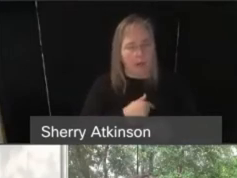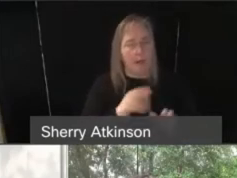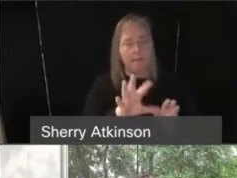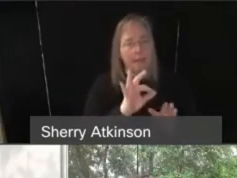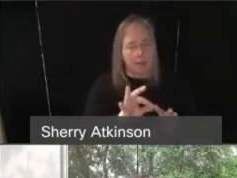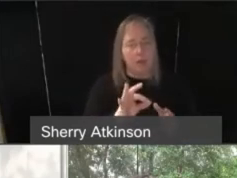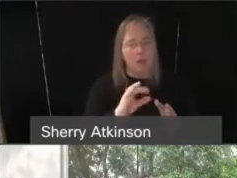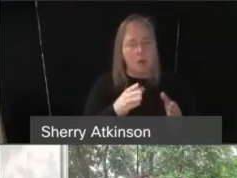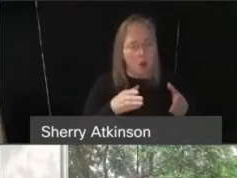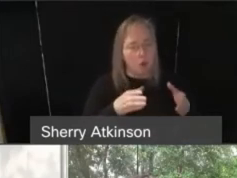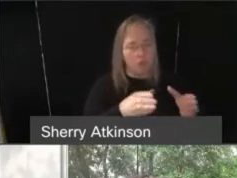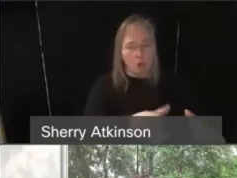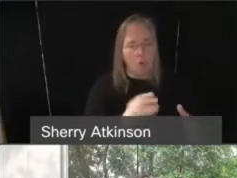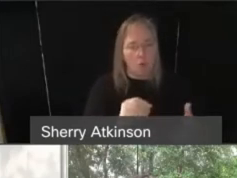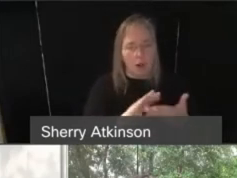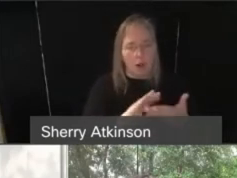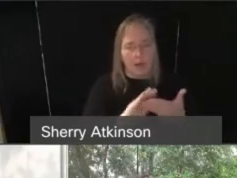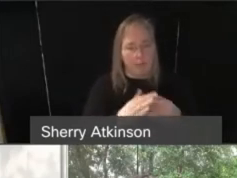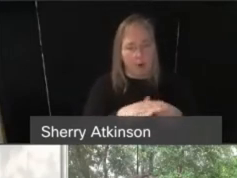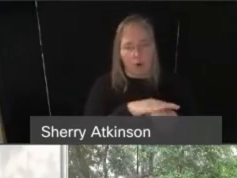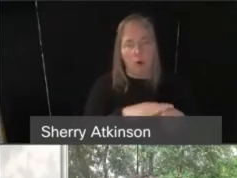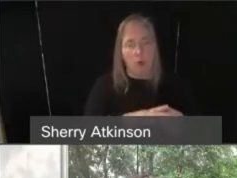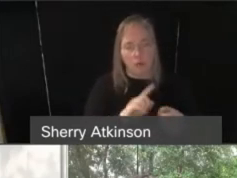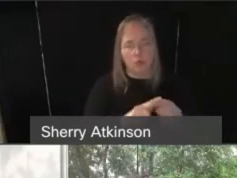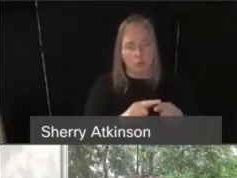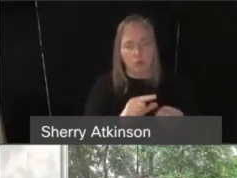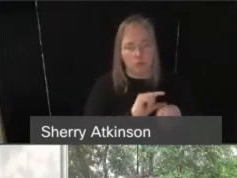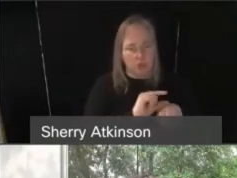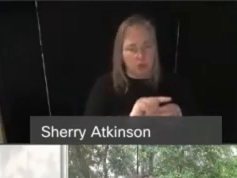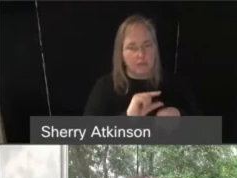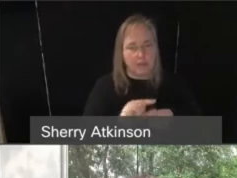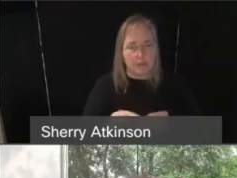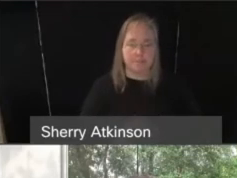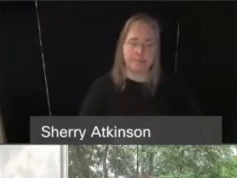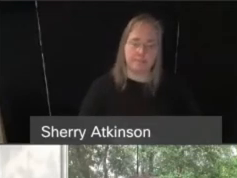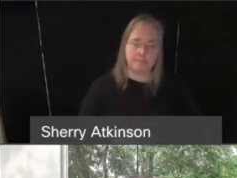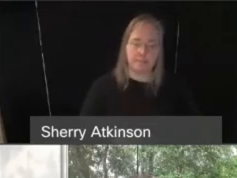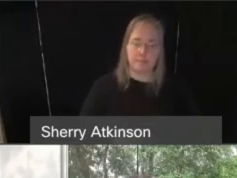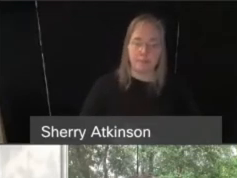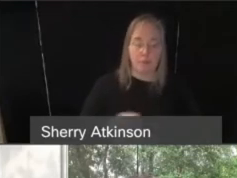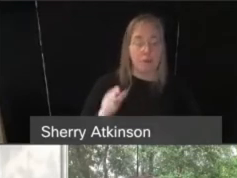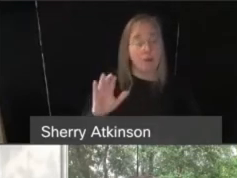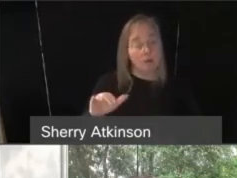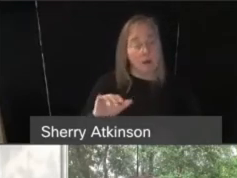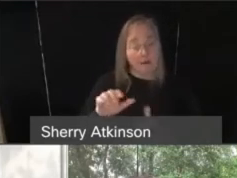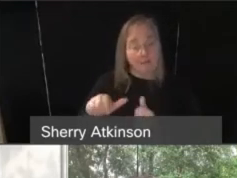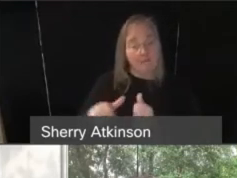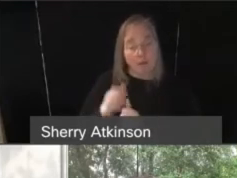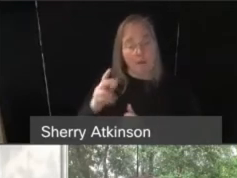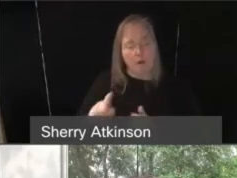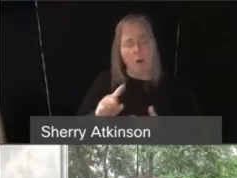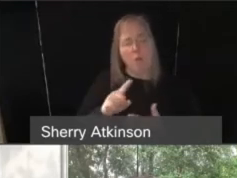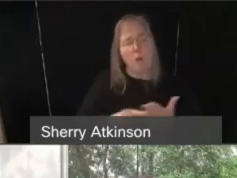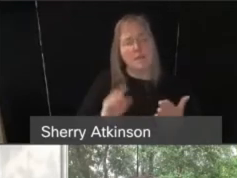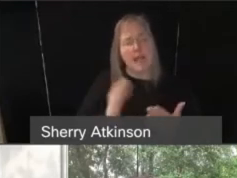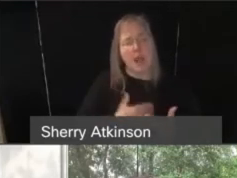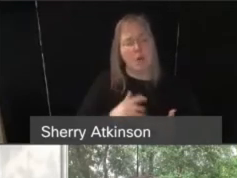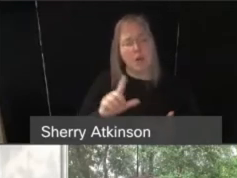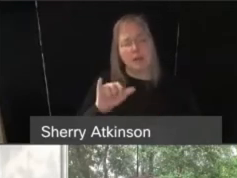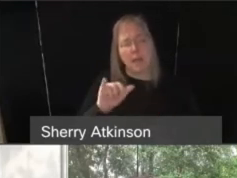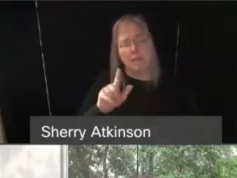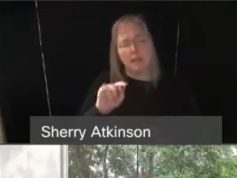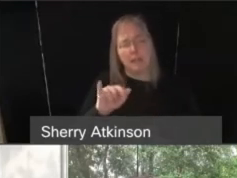to resurface a location. And a kind of a follow-up on that, what's our liability? Like, if you're cutting